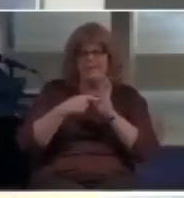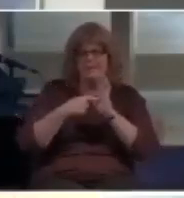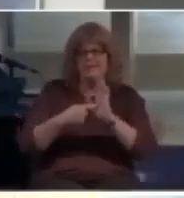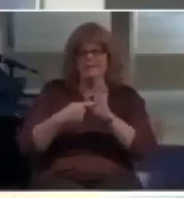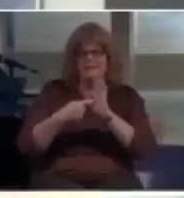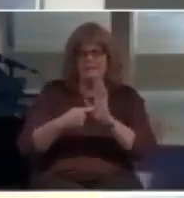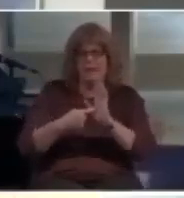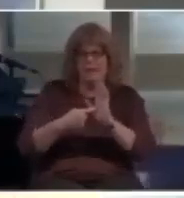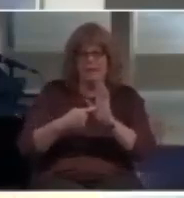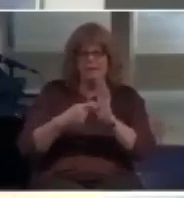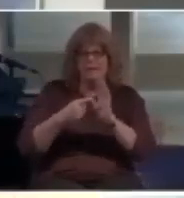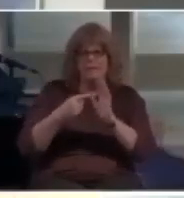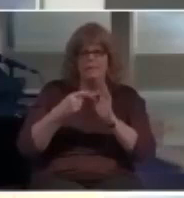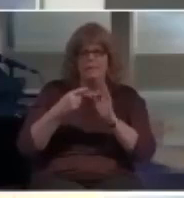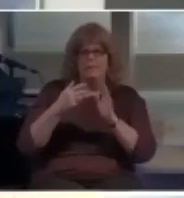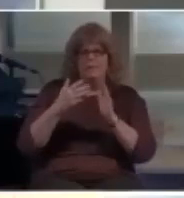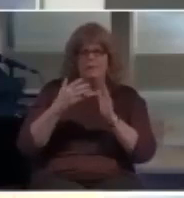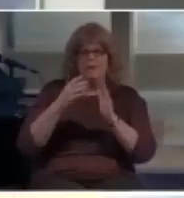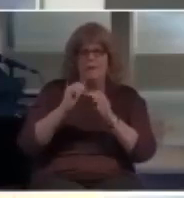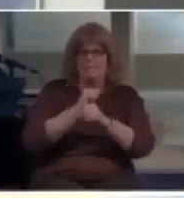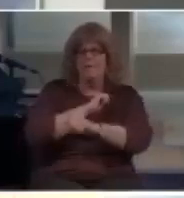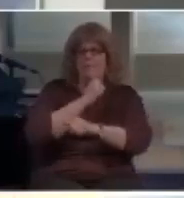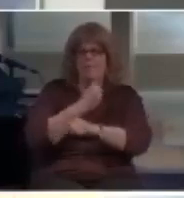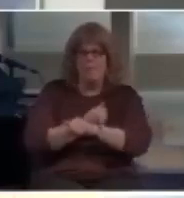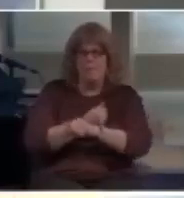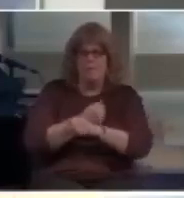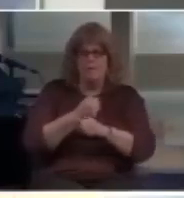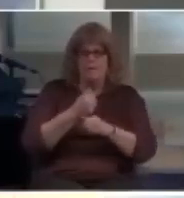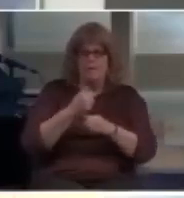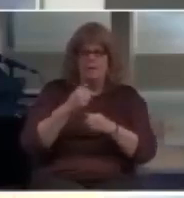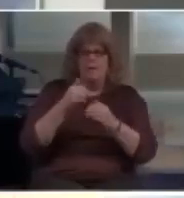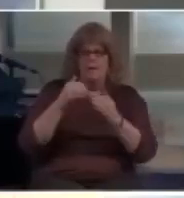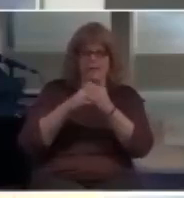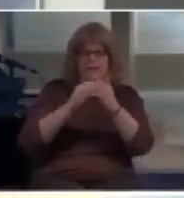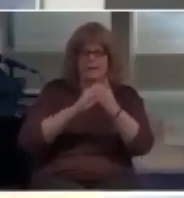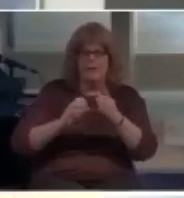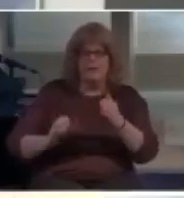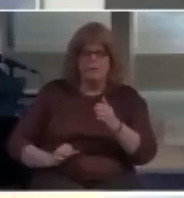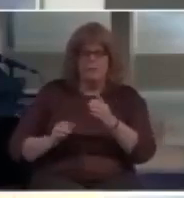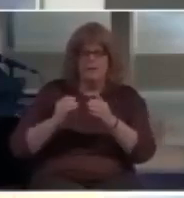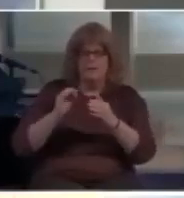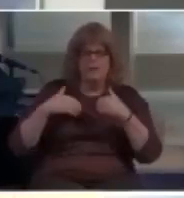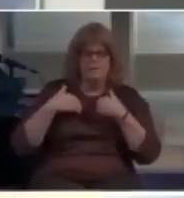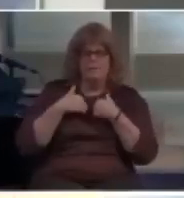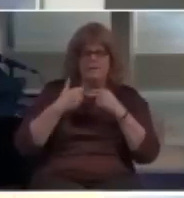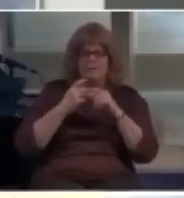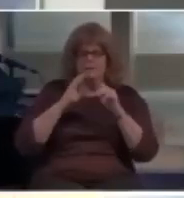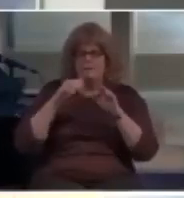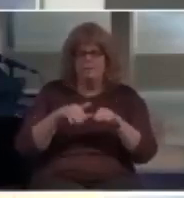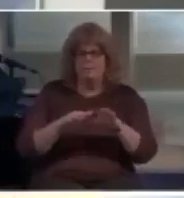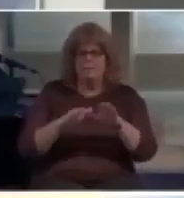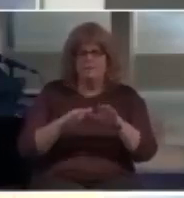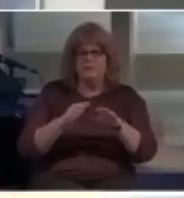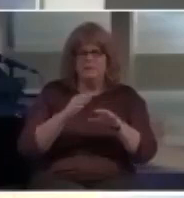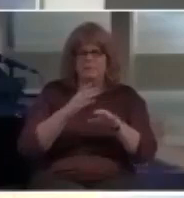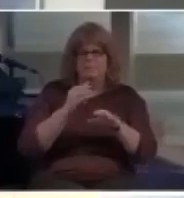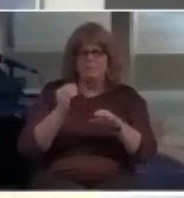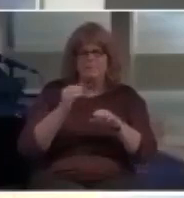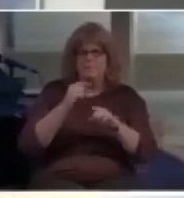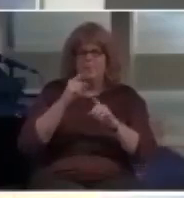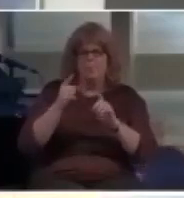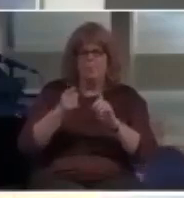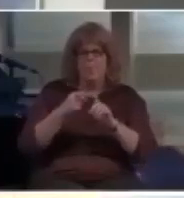a symbol of the authority of the Antichrist, of the beast from the sea, and that